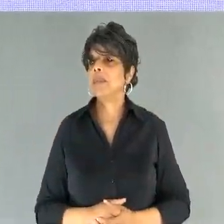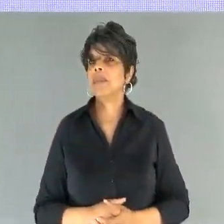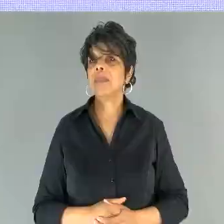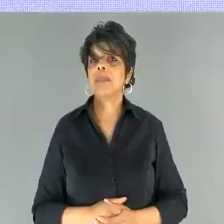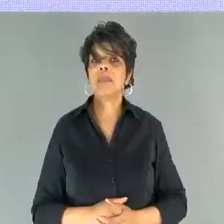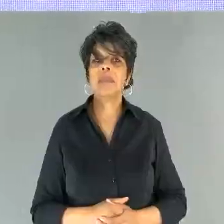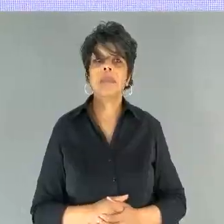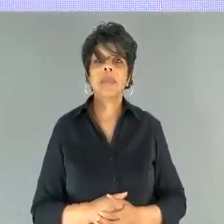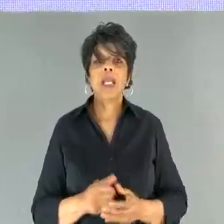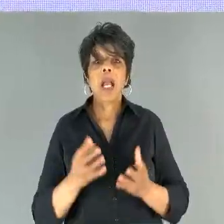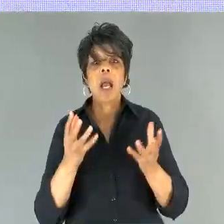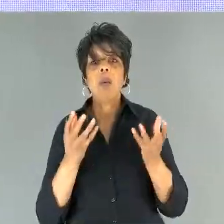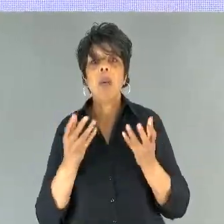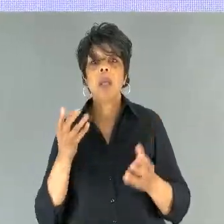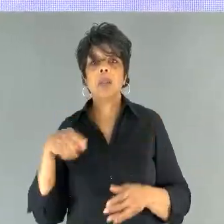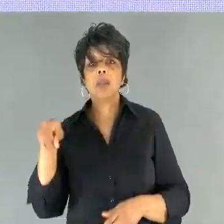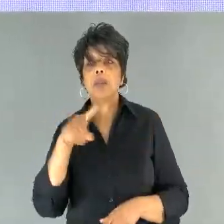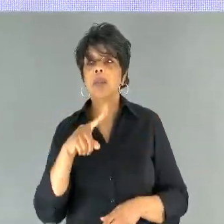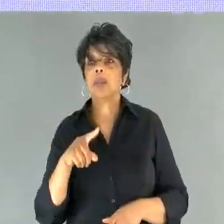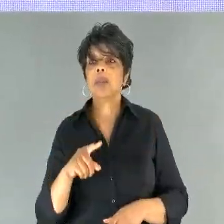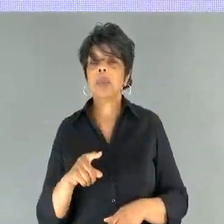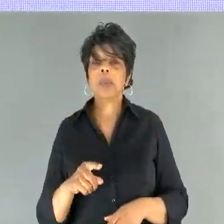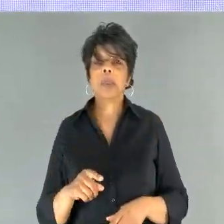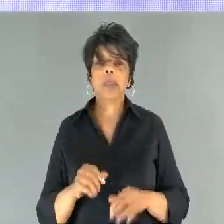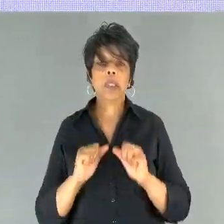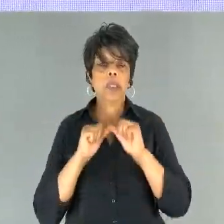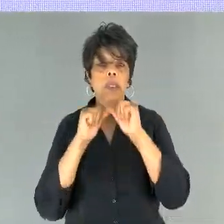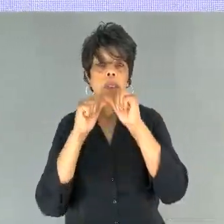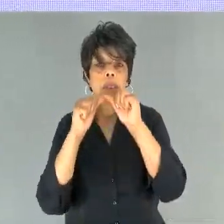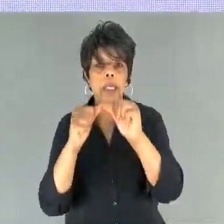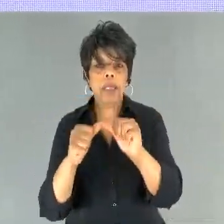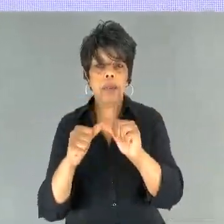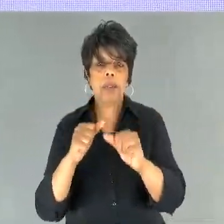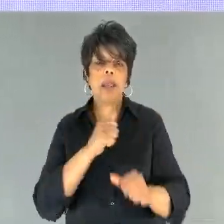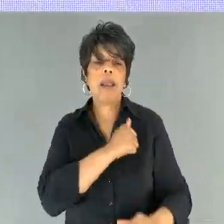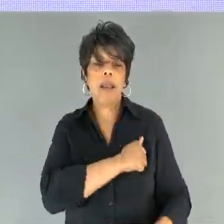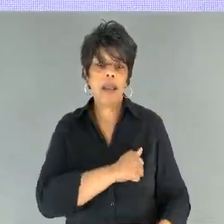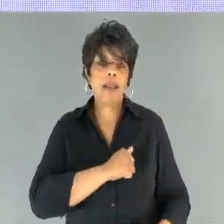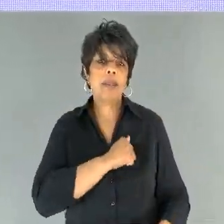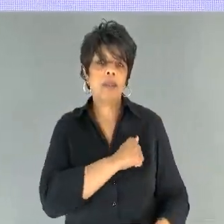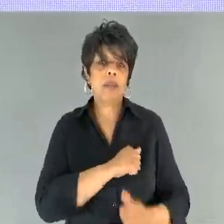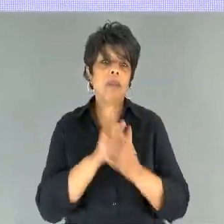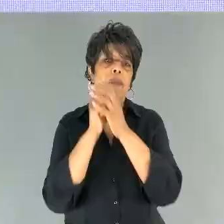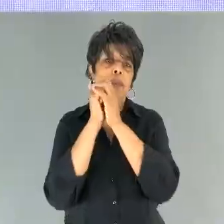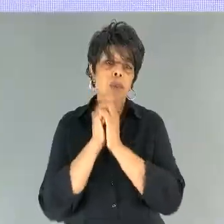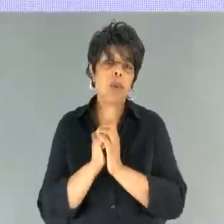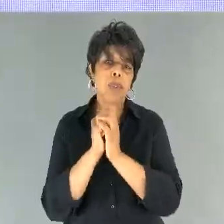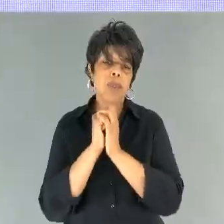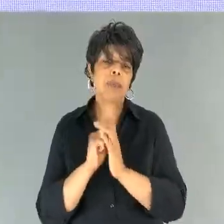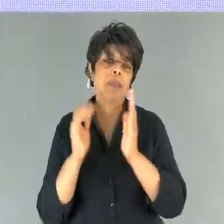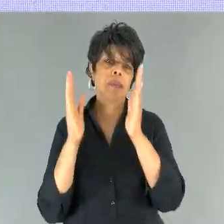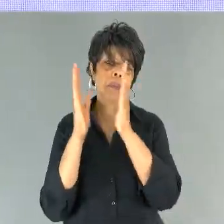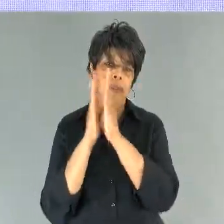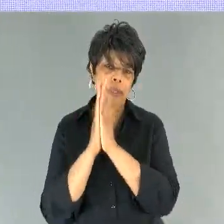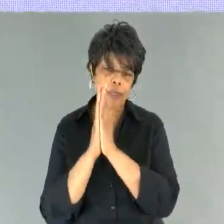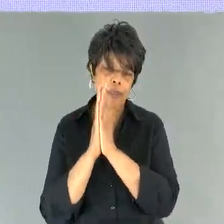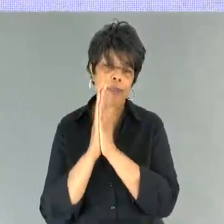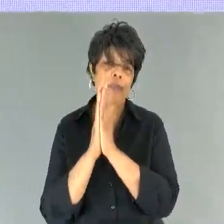I want you to stay right here in the attitude of worship and prayer,